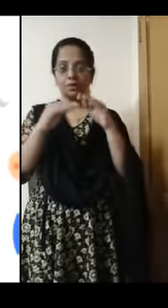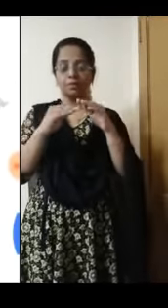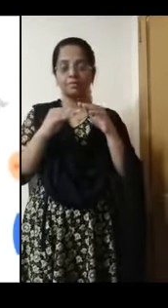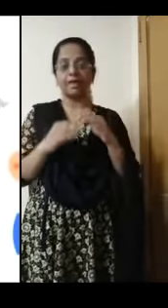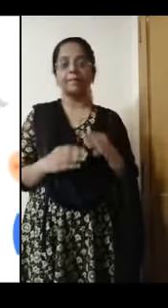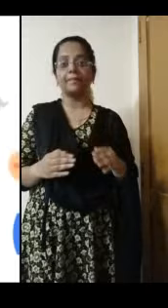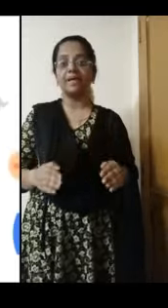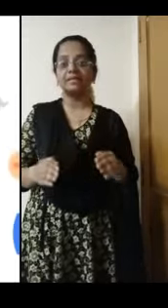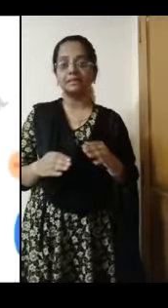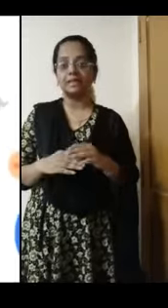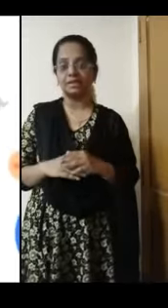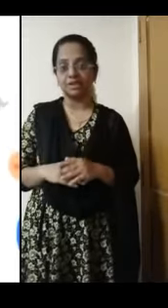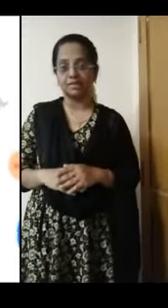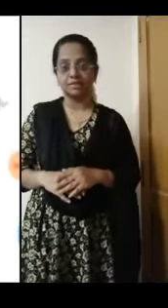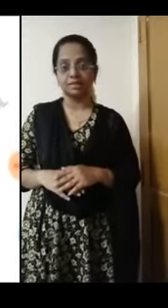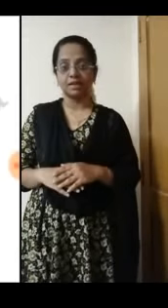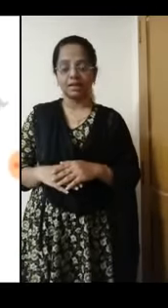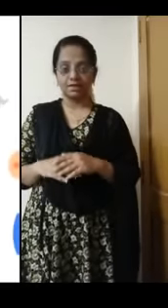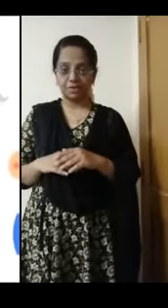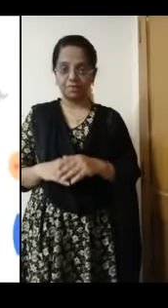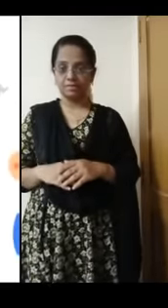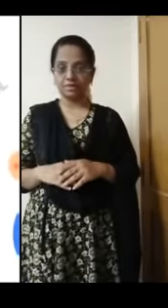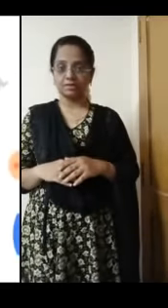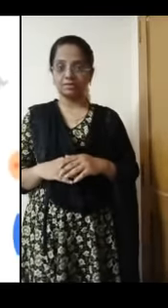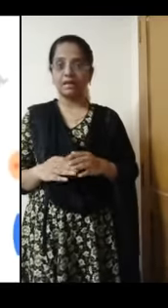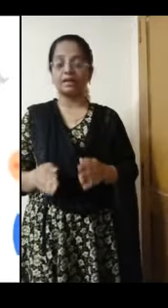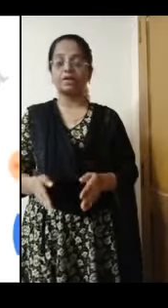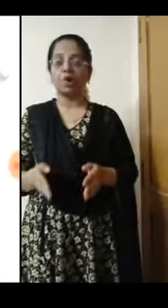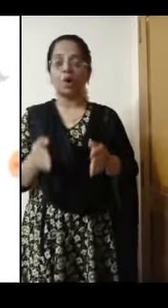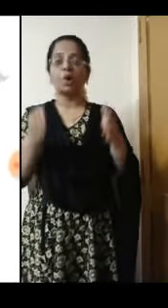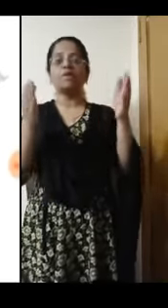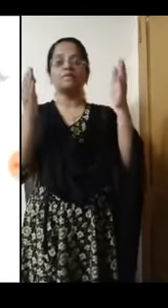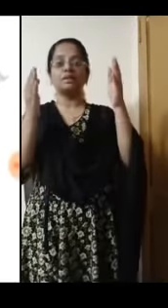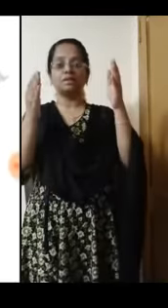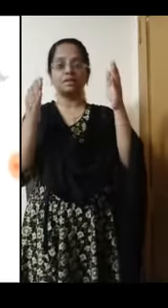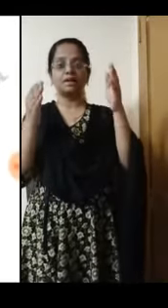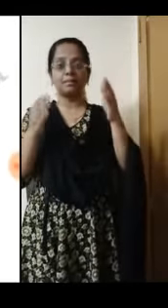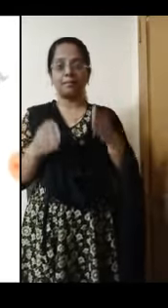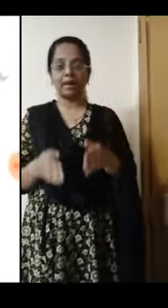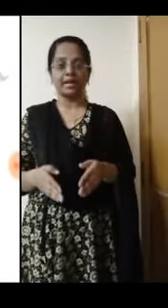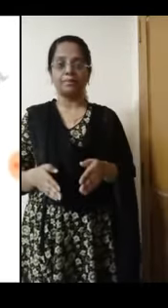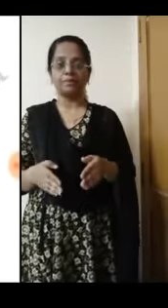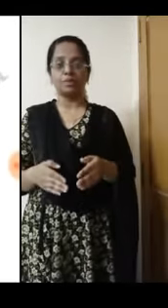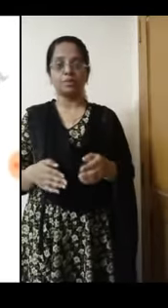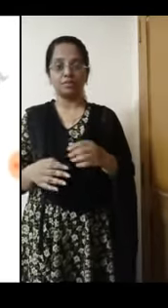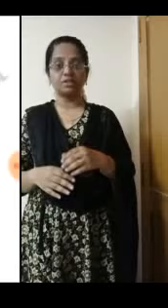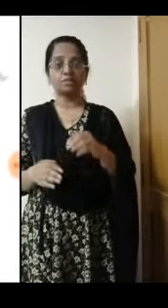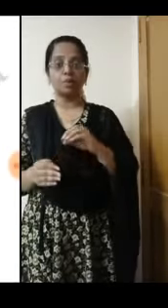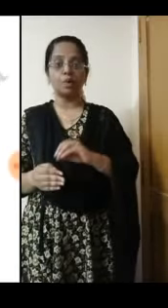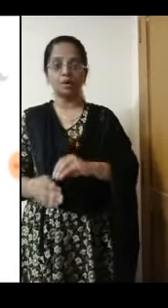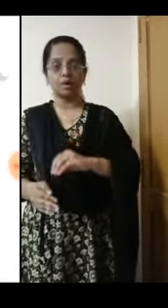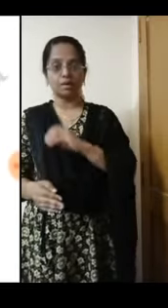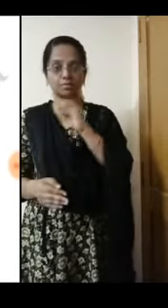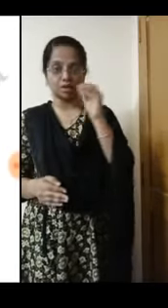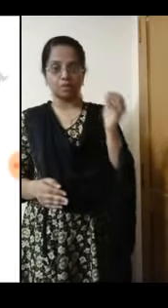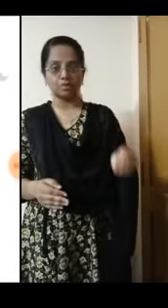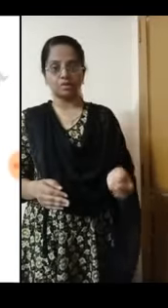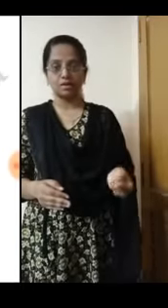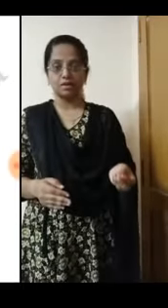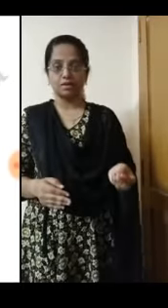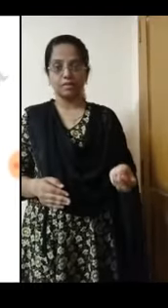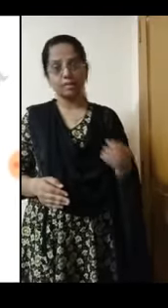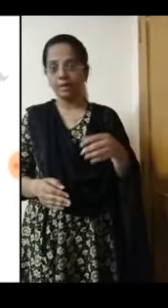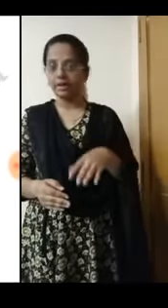a roof that meets each other. Chimneys, a tall vertical pipe through which smoke comes